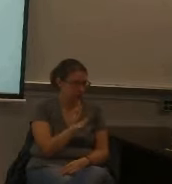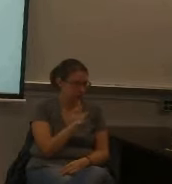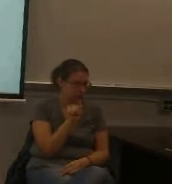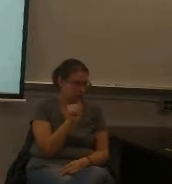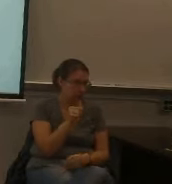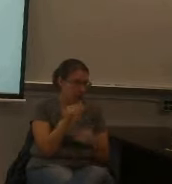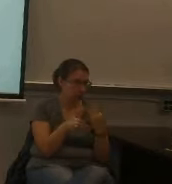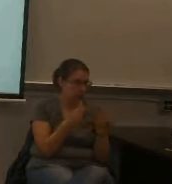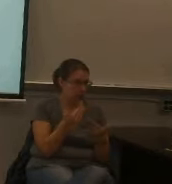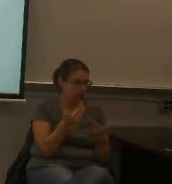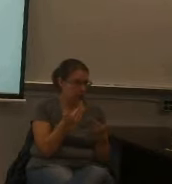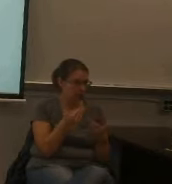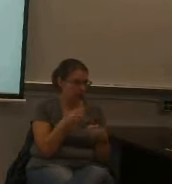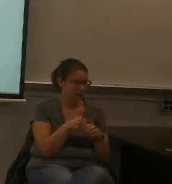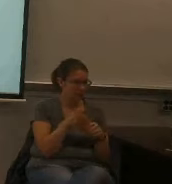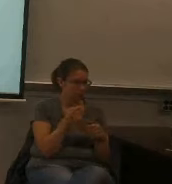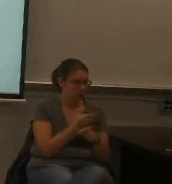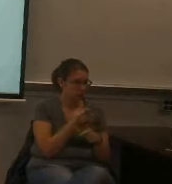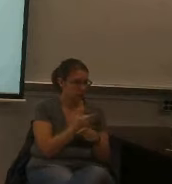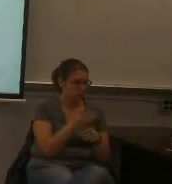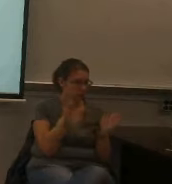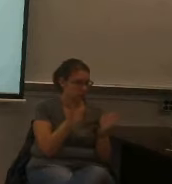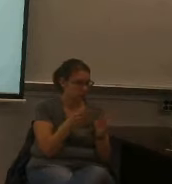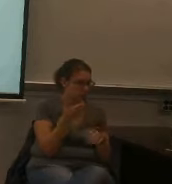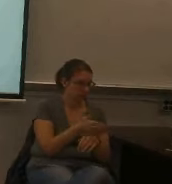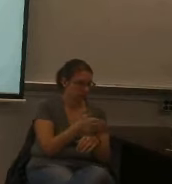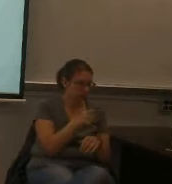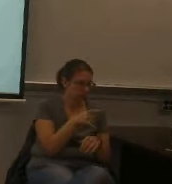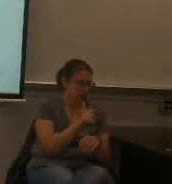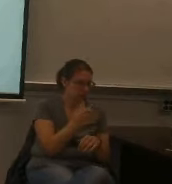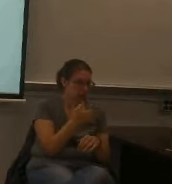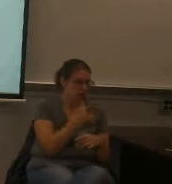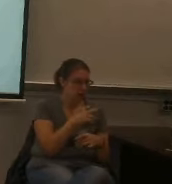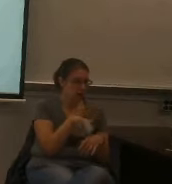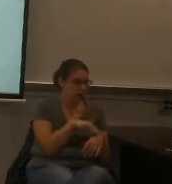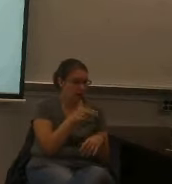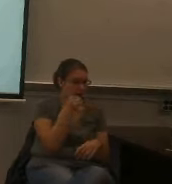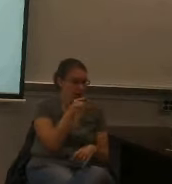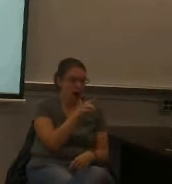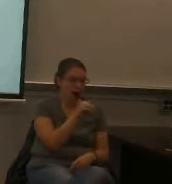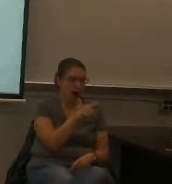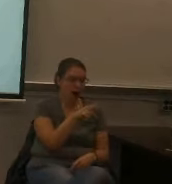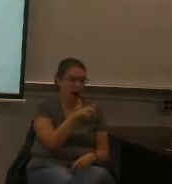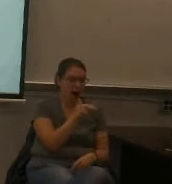not going into the regular small fish species that would be eating those zooplankton.